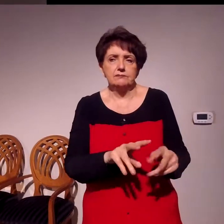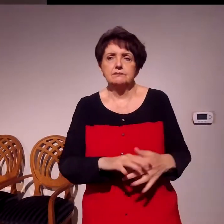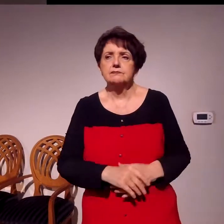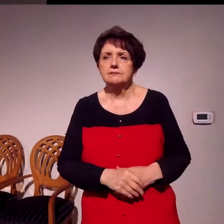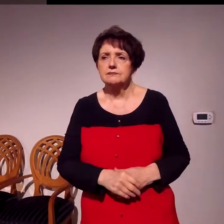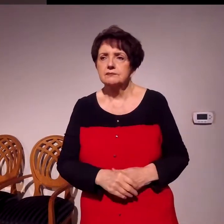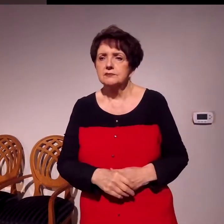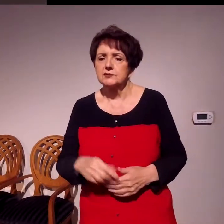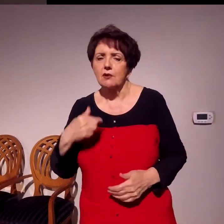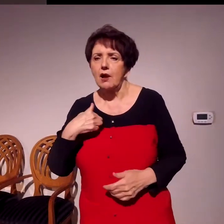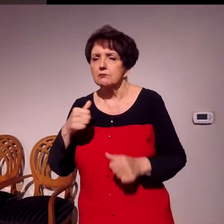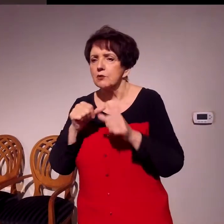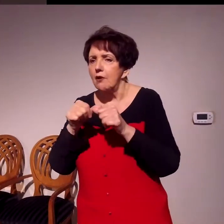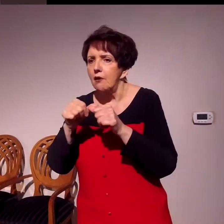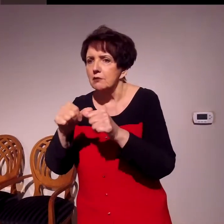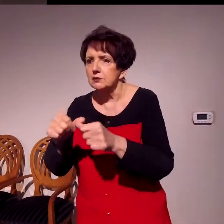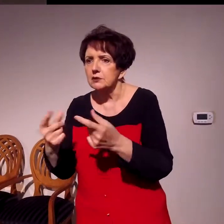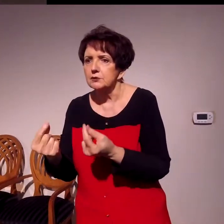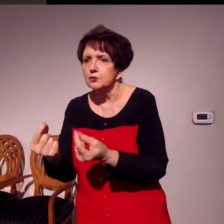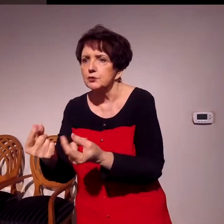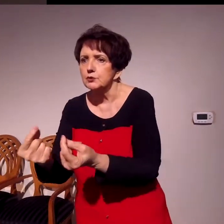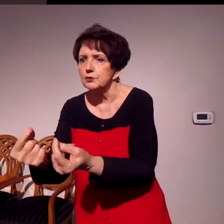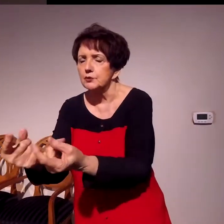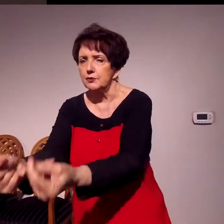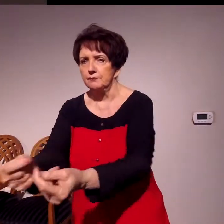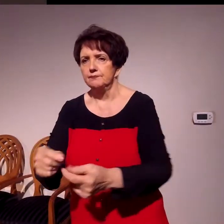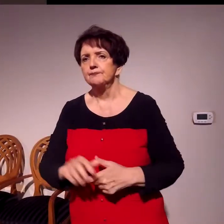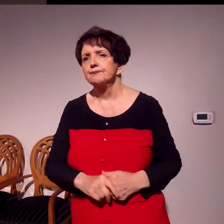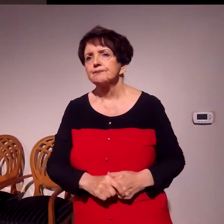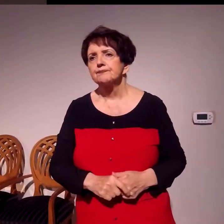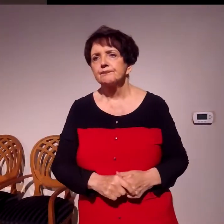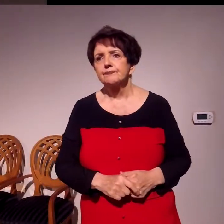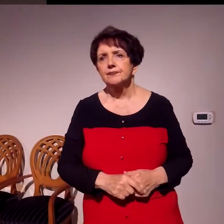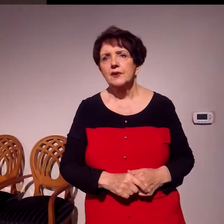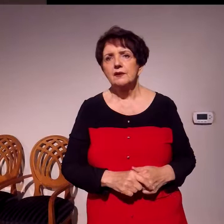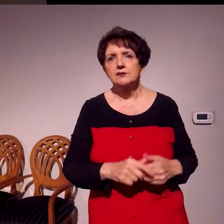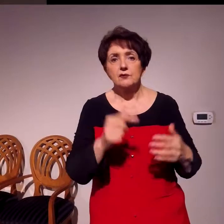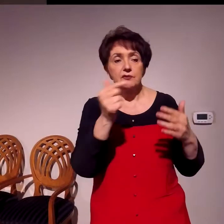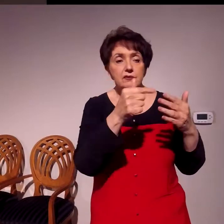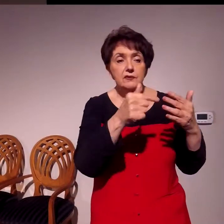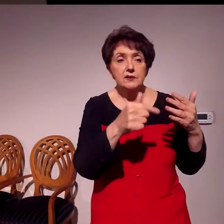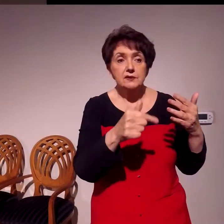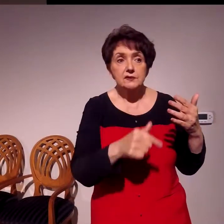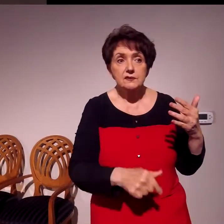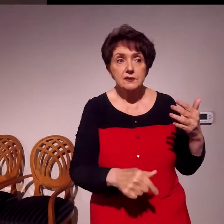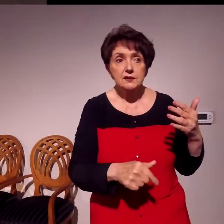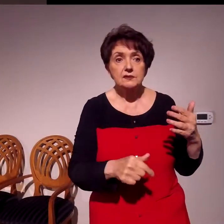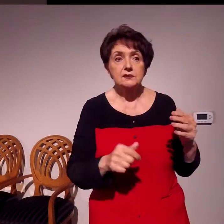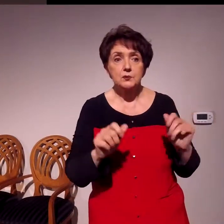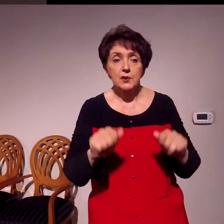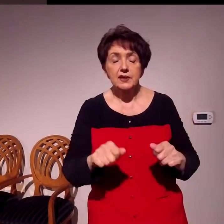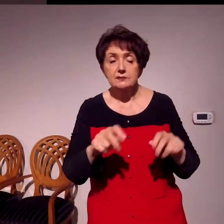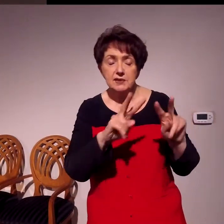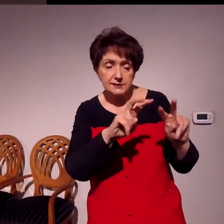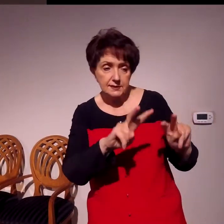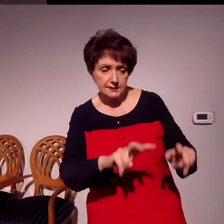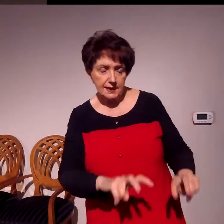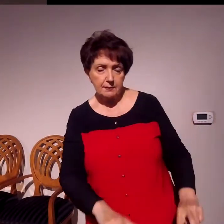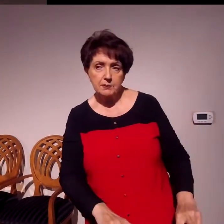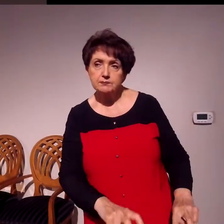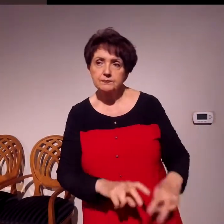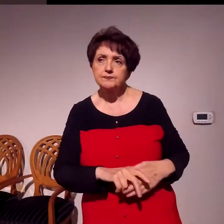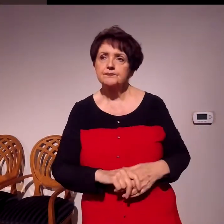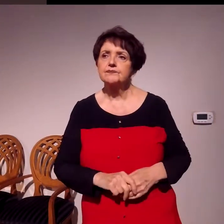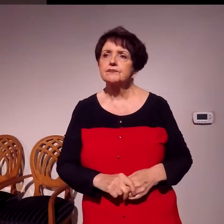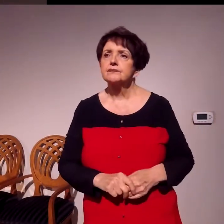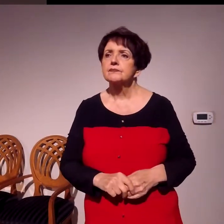doing. Right? And so these are the kinds of things that we get to examine. So when we